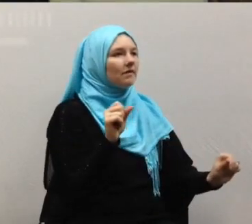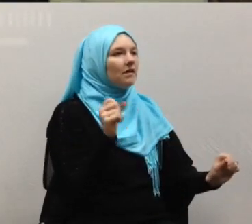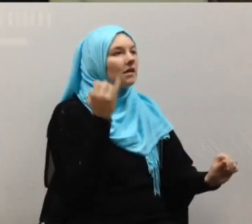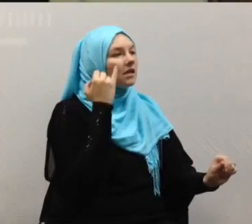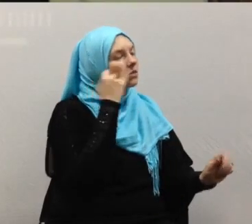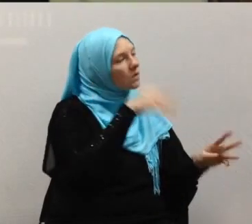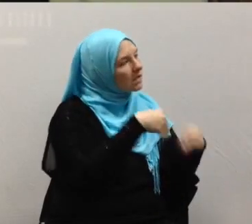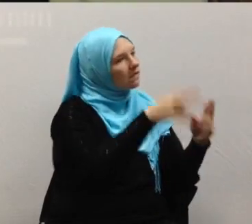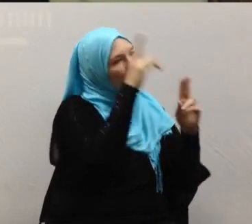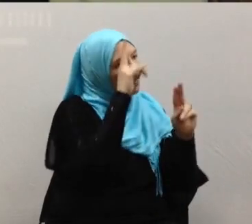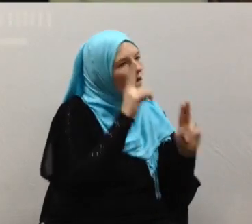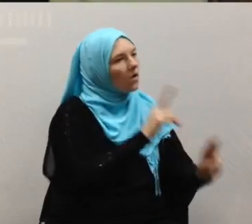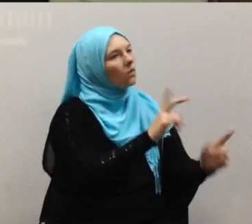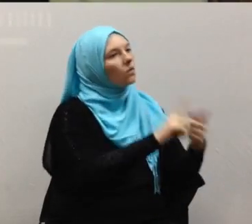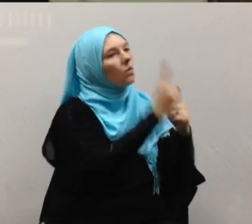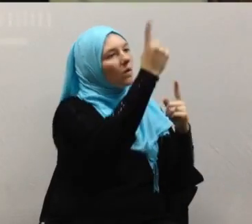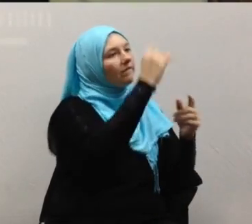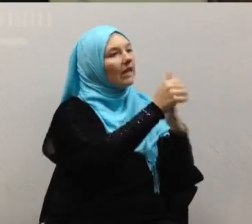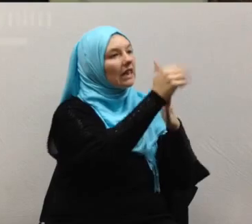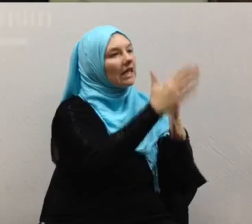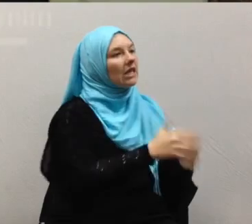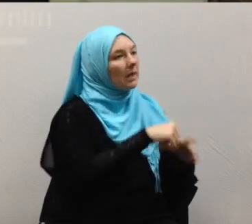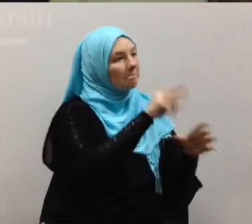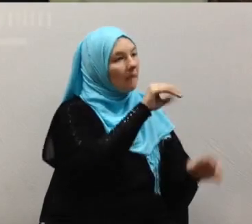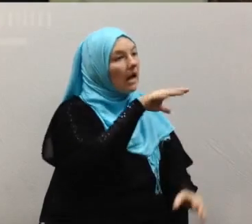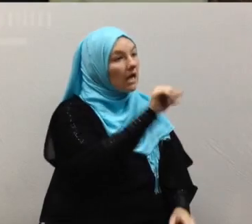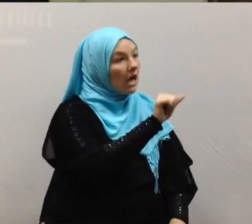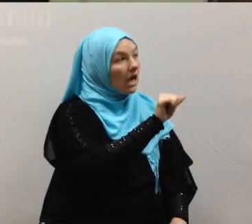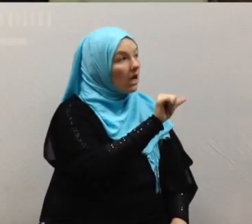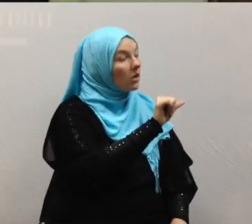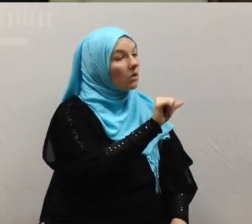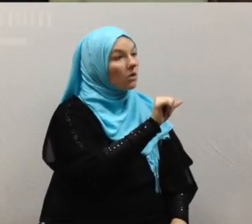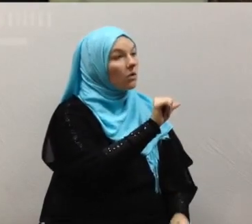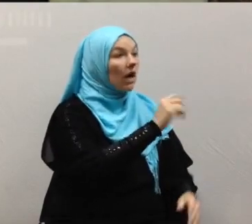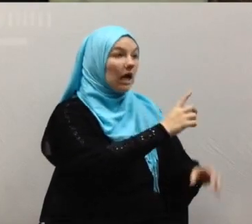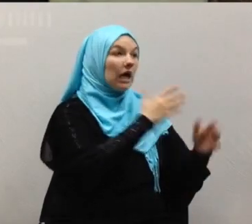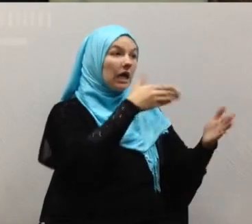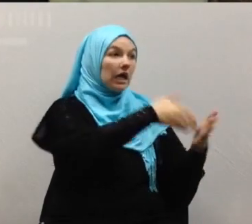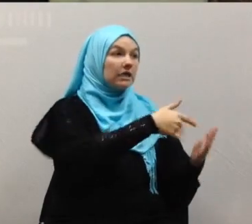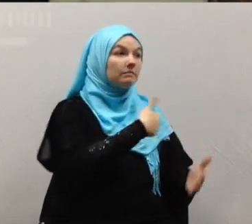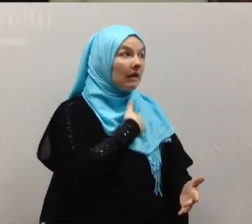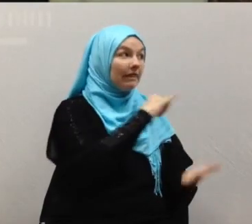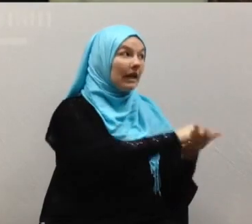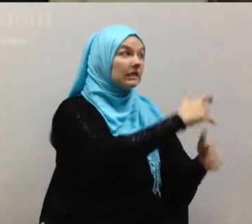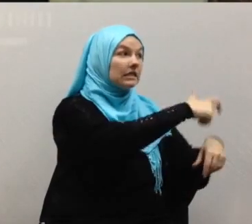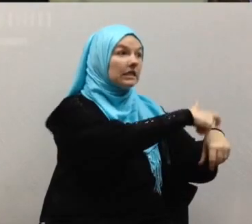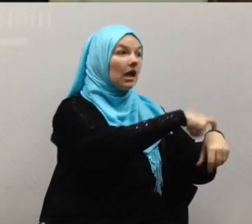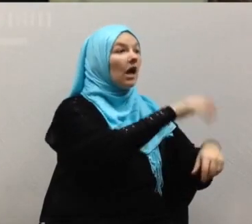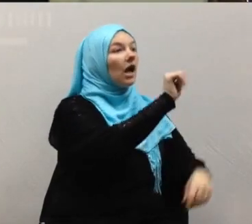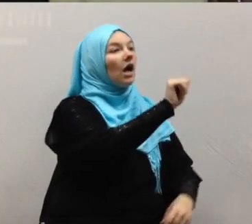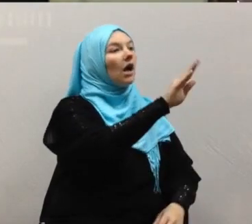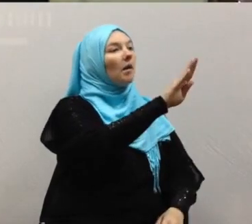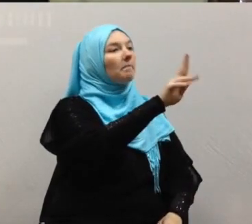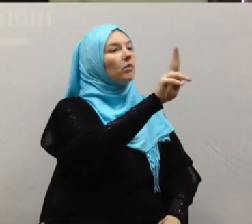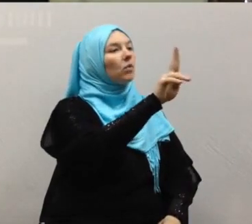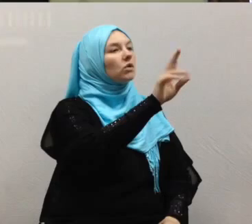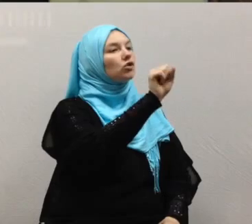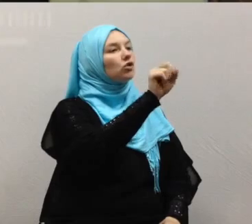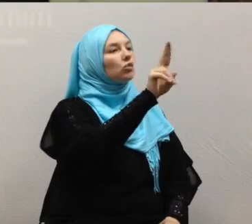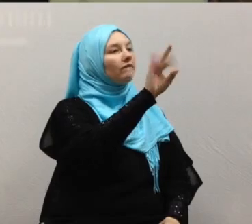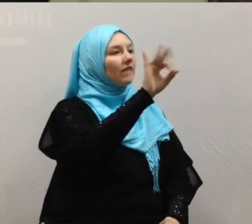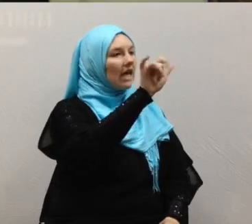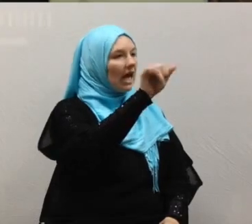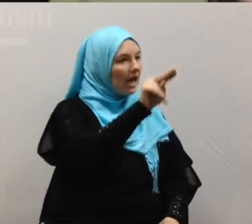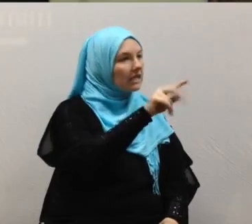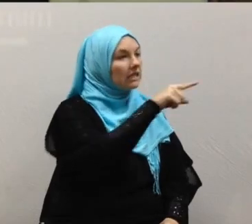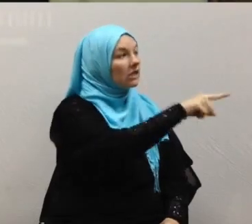Meccans who stood against him, then was not a Muslim, Abu Sufyan, he said, he who gets to Abu Sufyan's place,